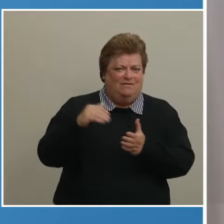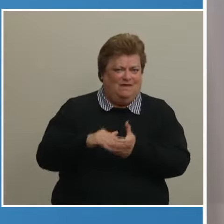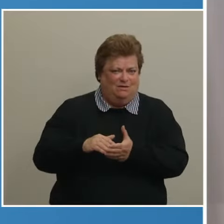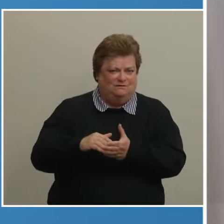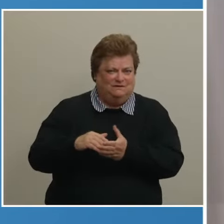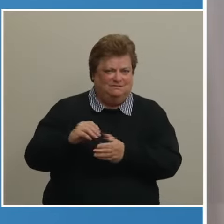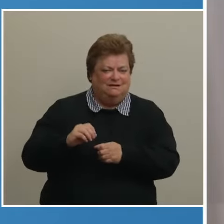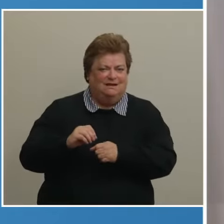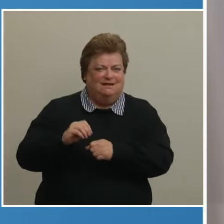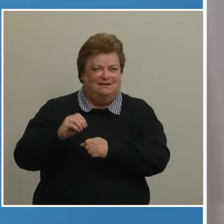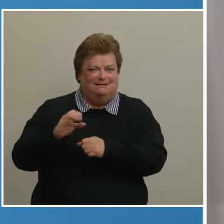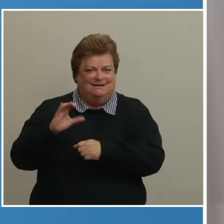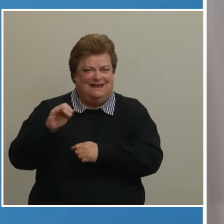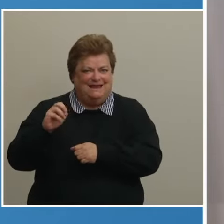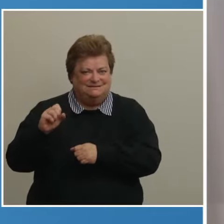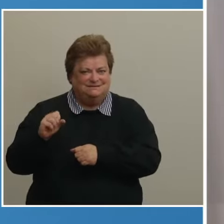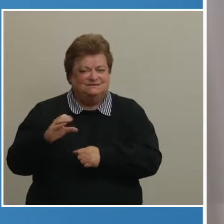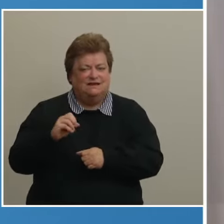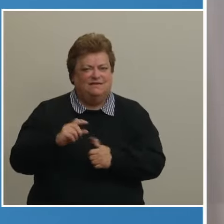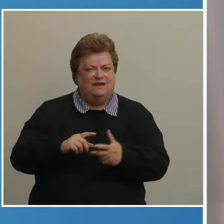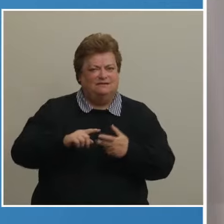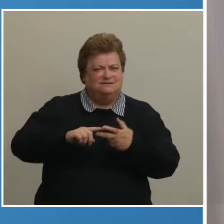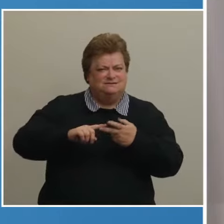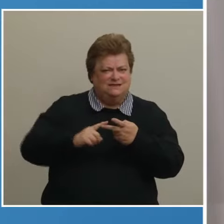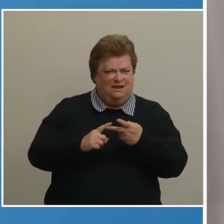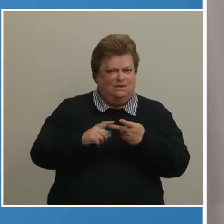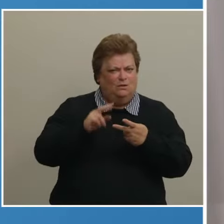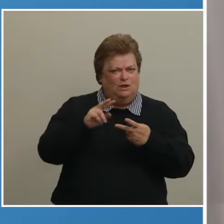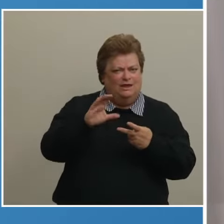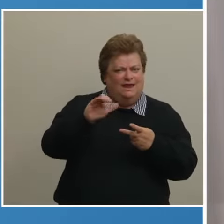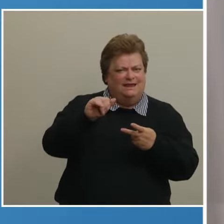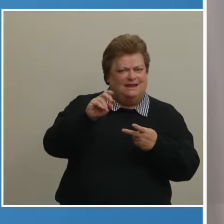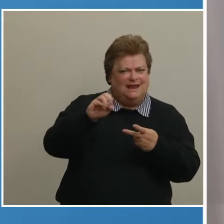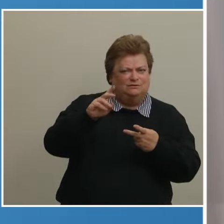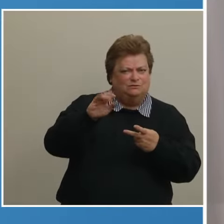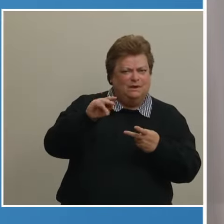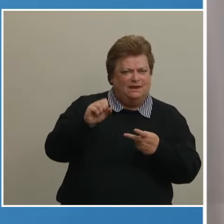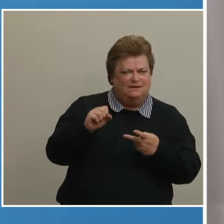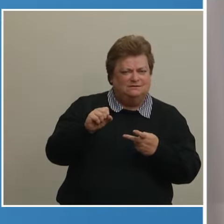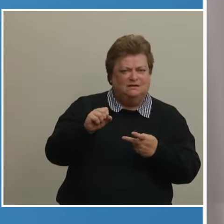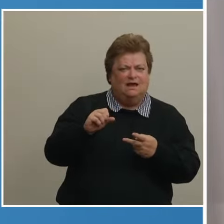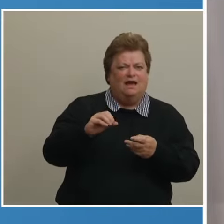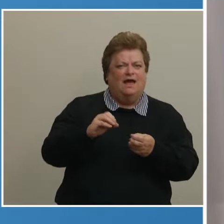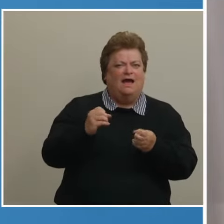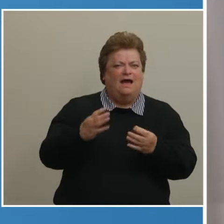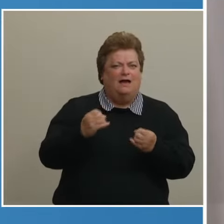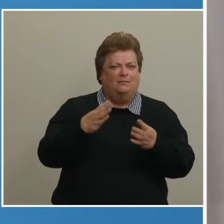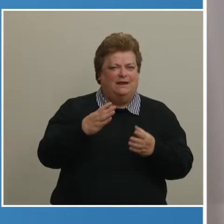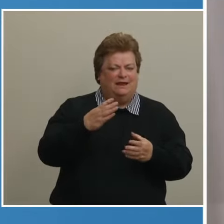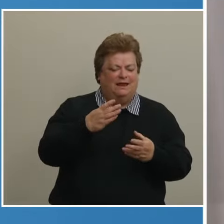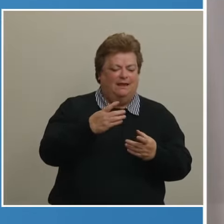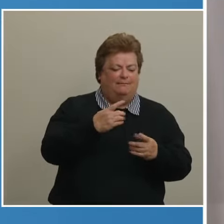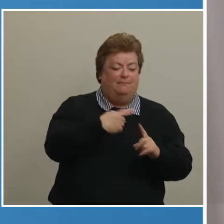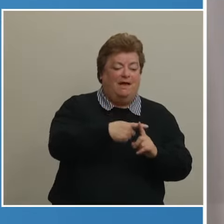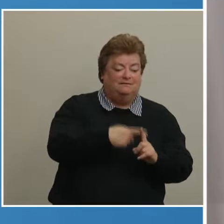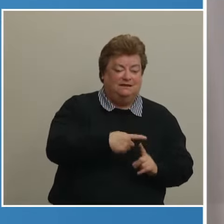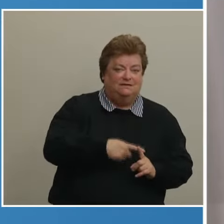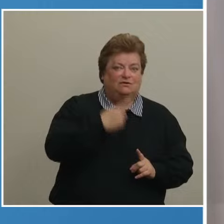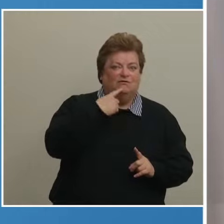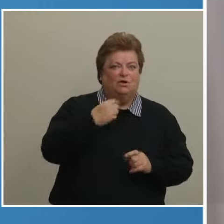cases. And the second, we will look at the case rate, the number of cases per 100,000